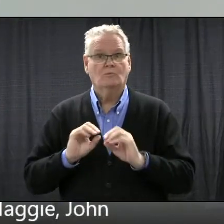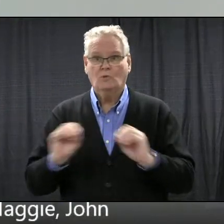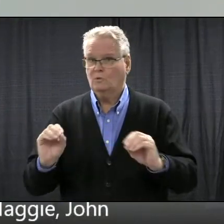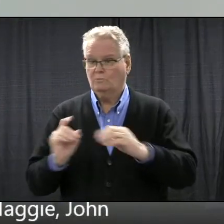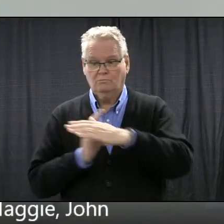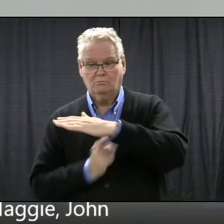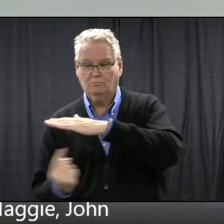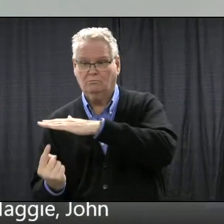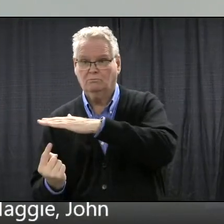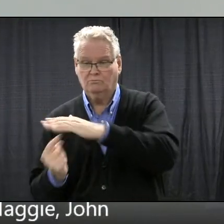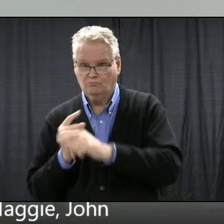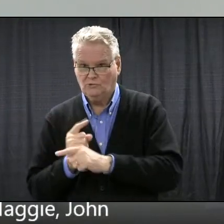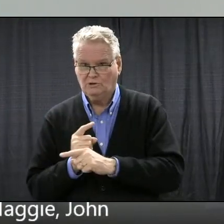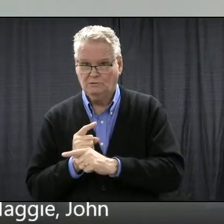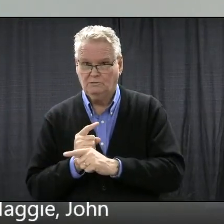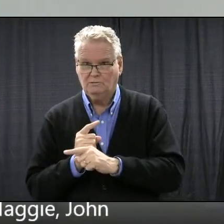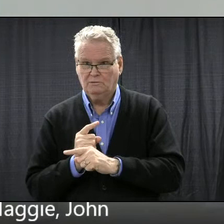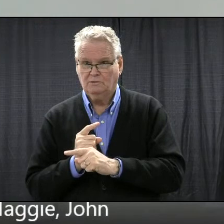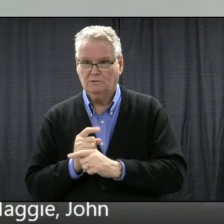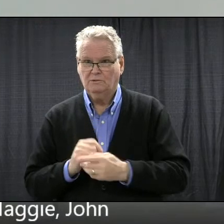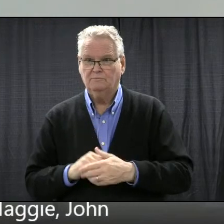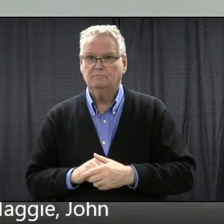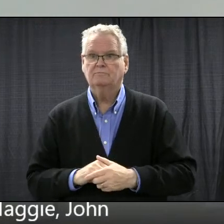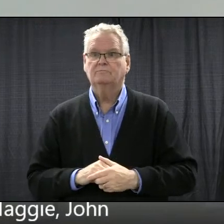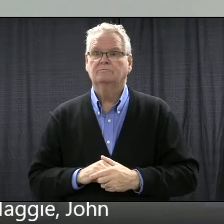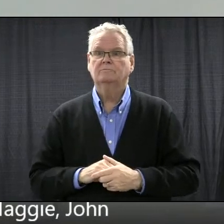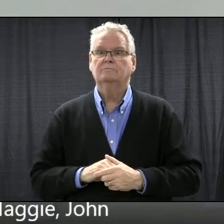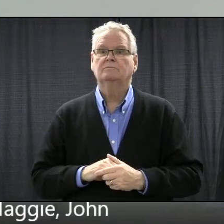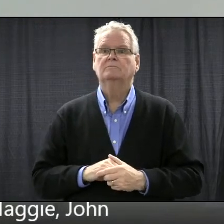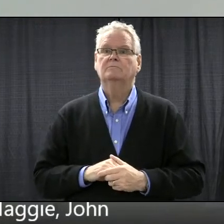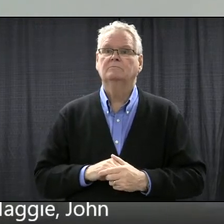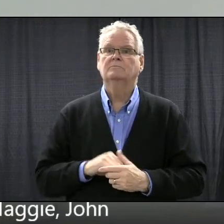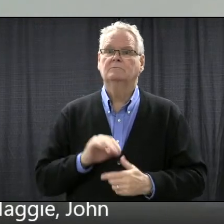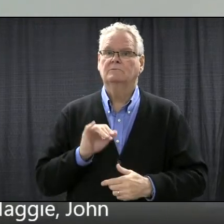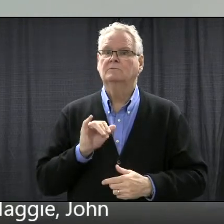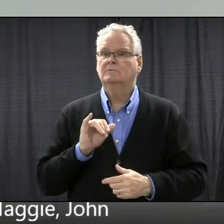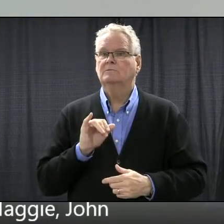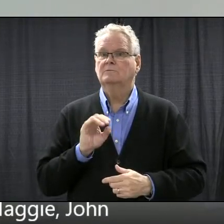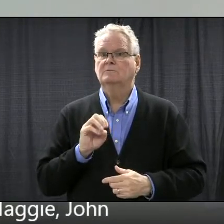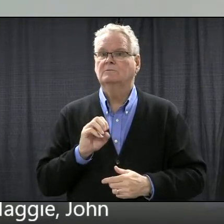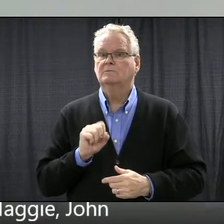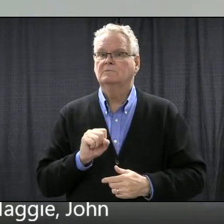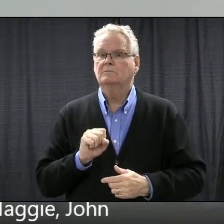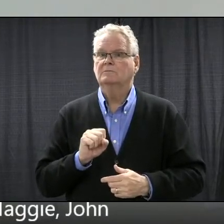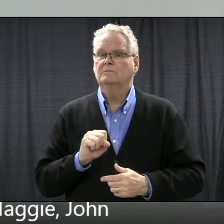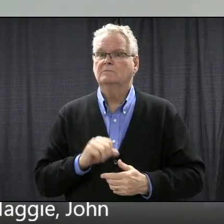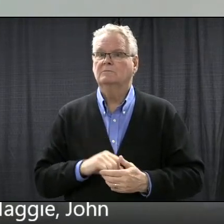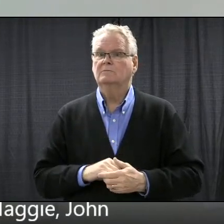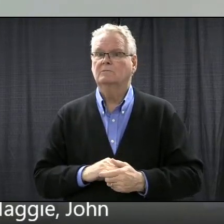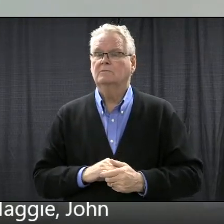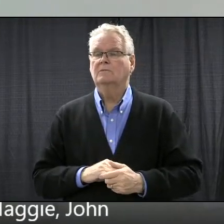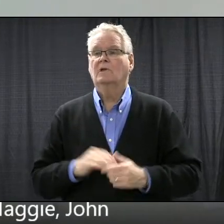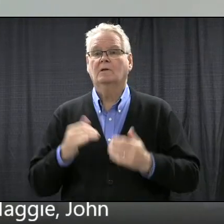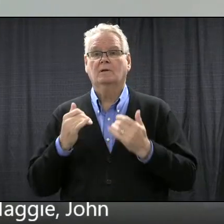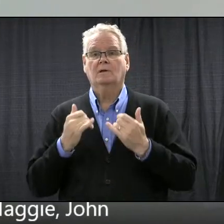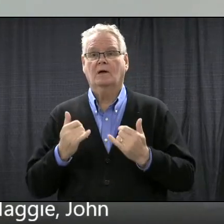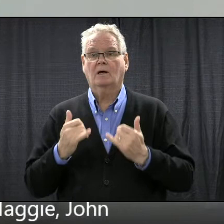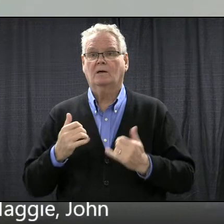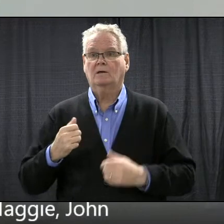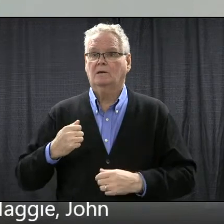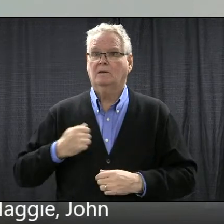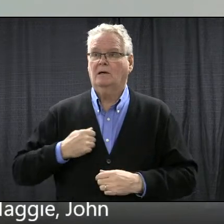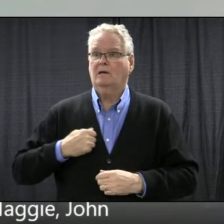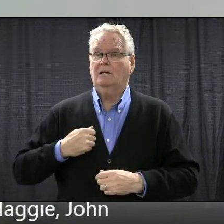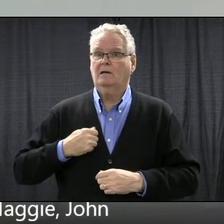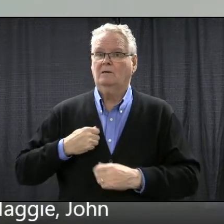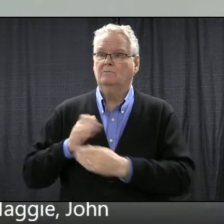Thank you for the question, Peter. Unless the Canada Border Services Agency